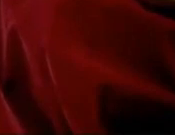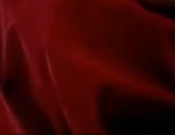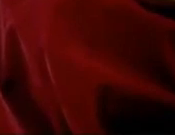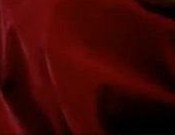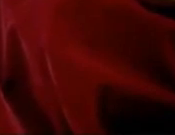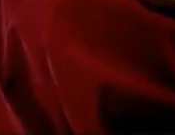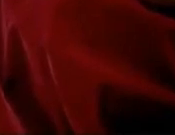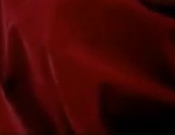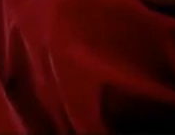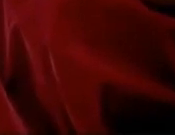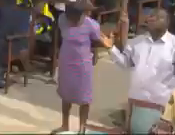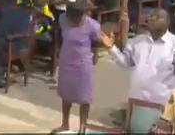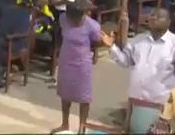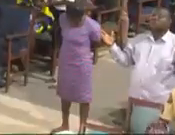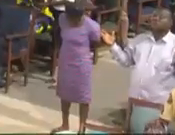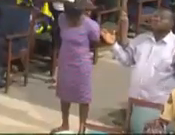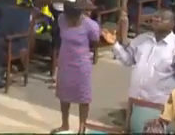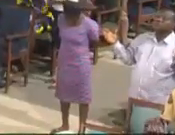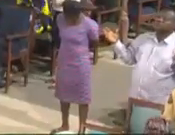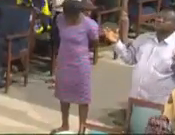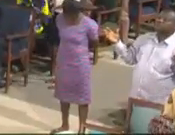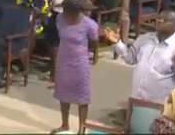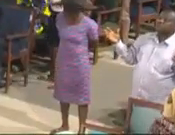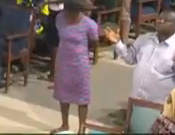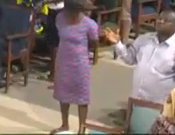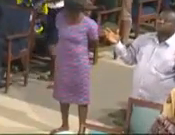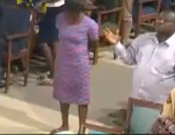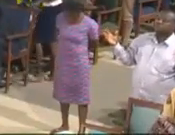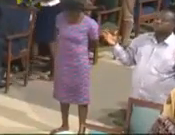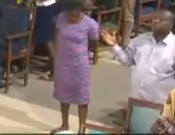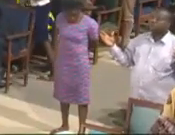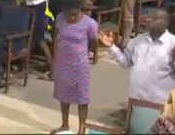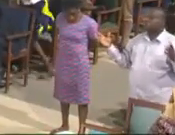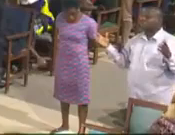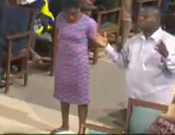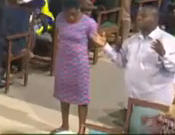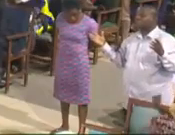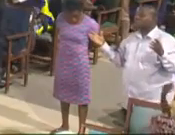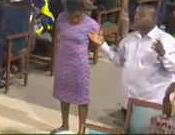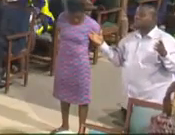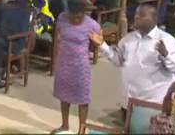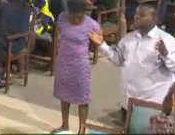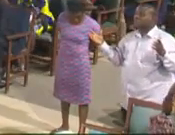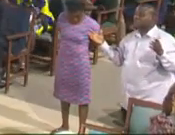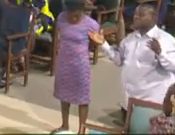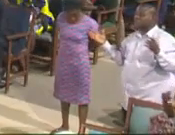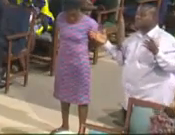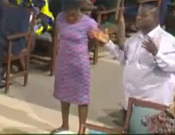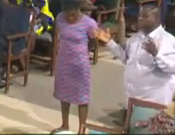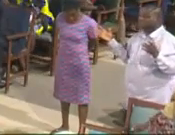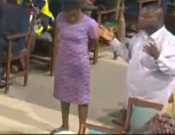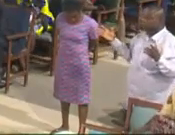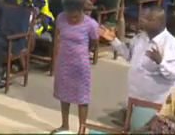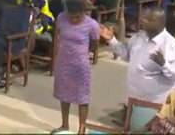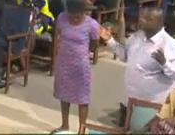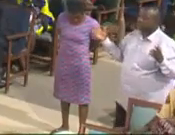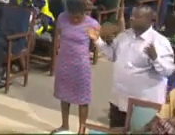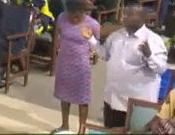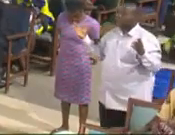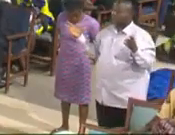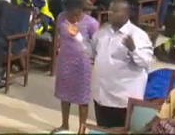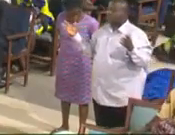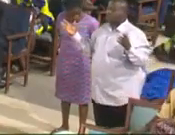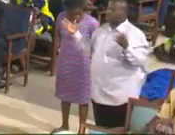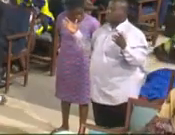midst. Thank you because we believe you that our Son has